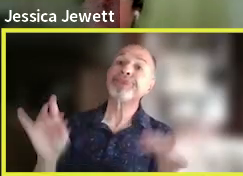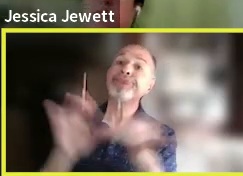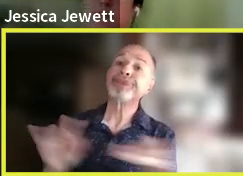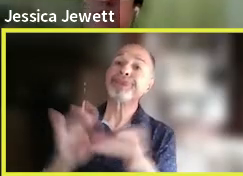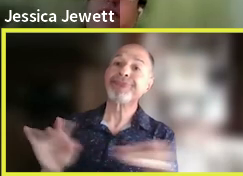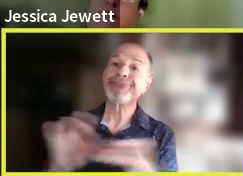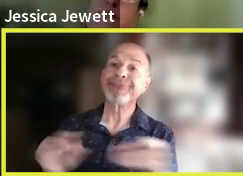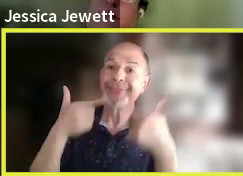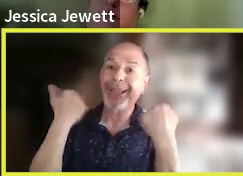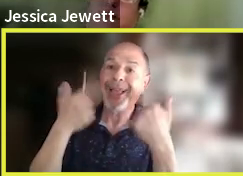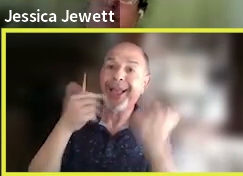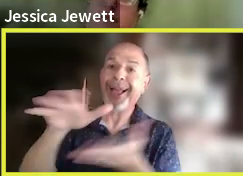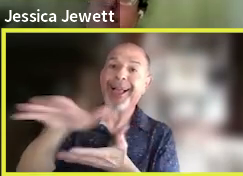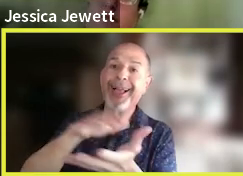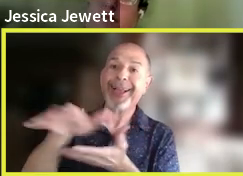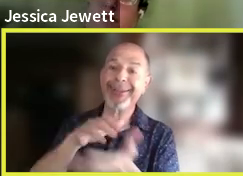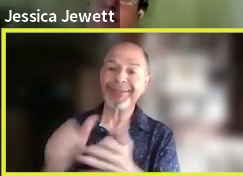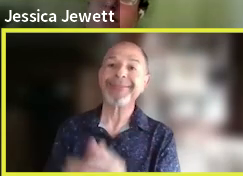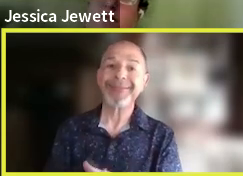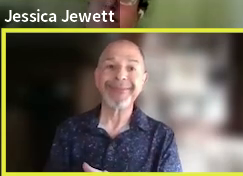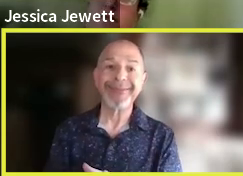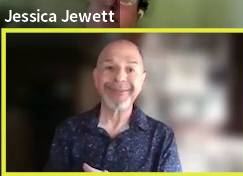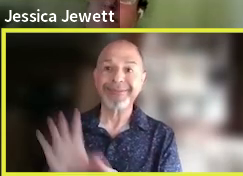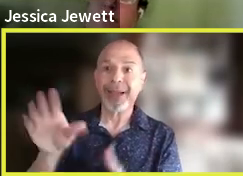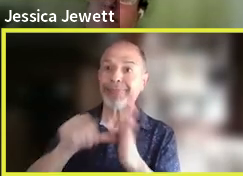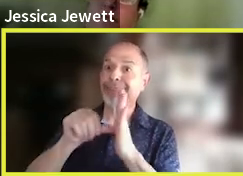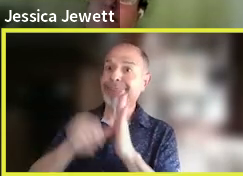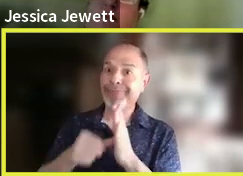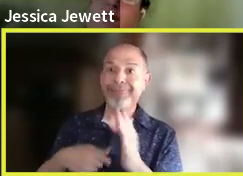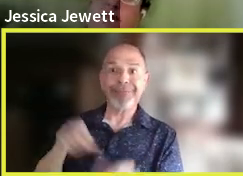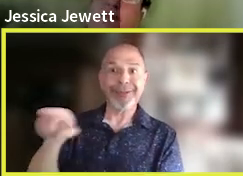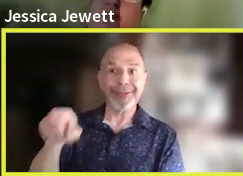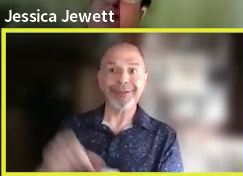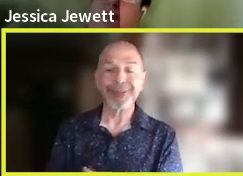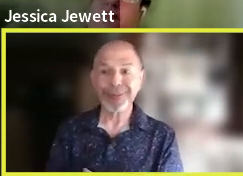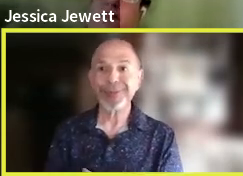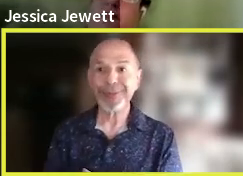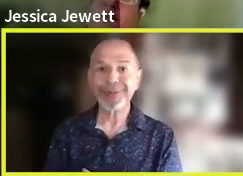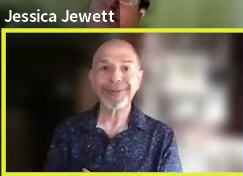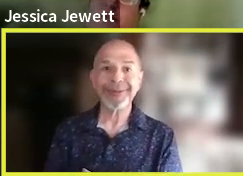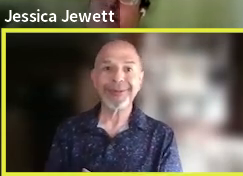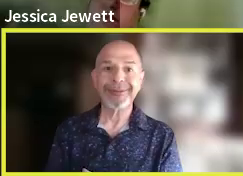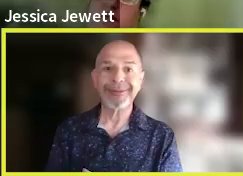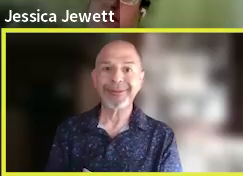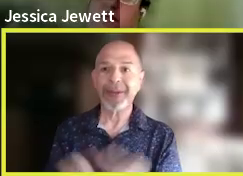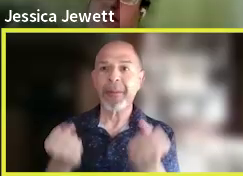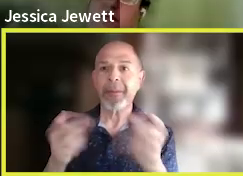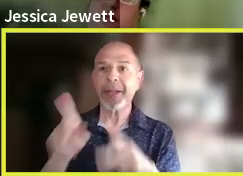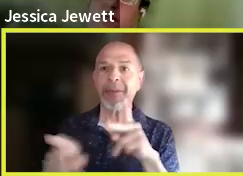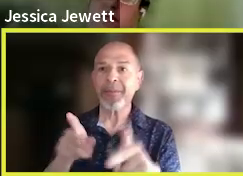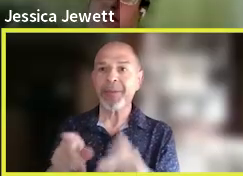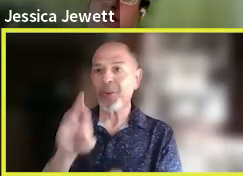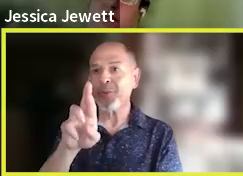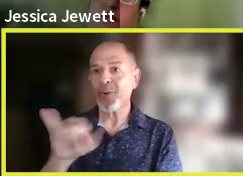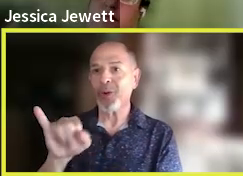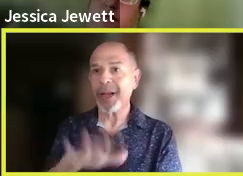stuff, and that's something that impressed me. And I could see you, like, making a lot of people around, like, the Rhode Island area, or